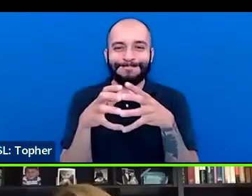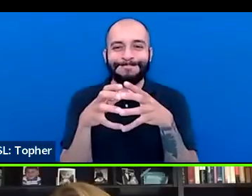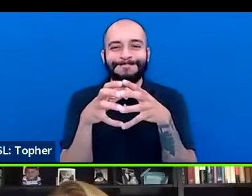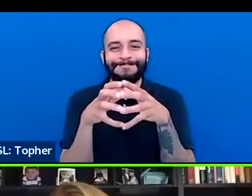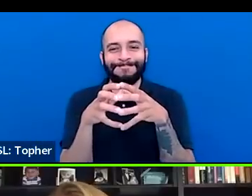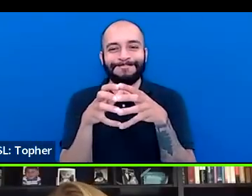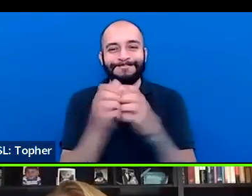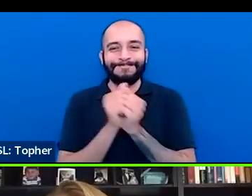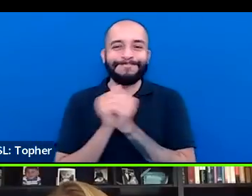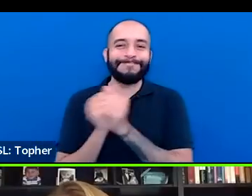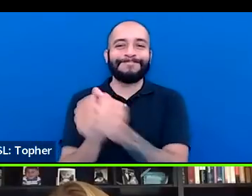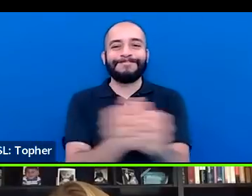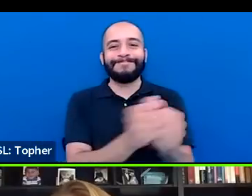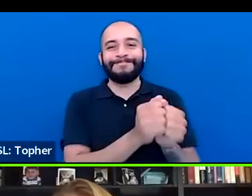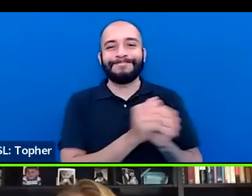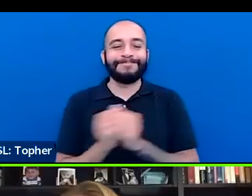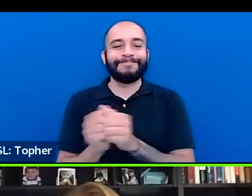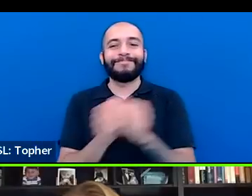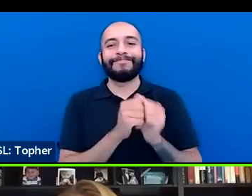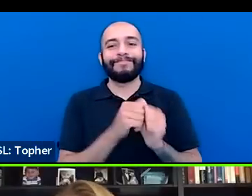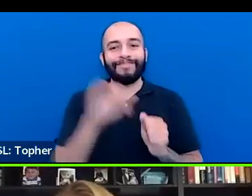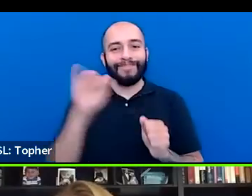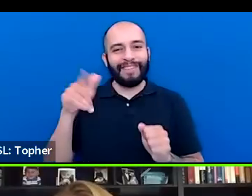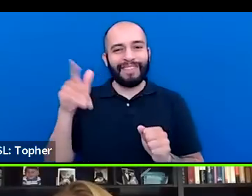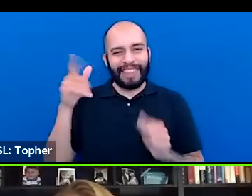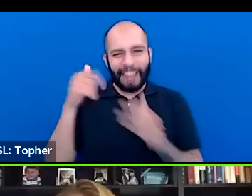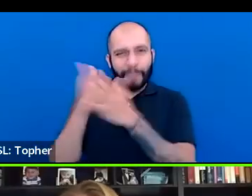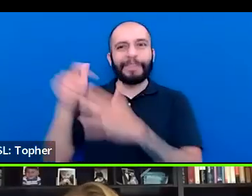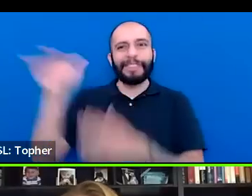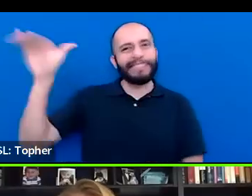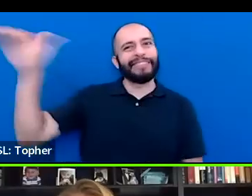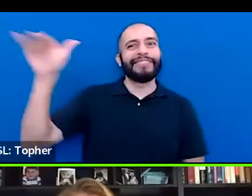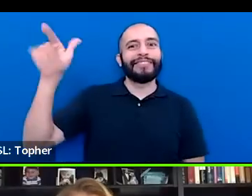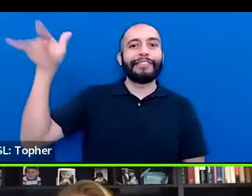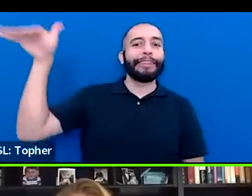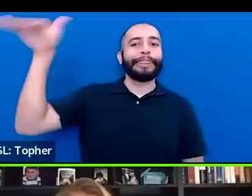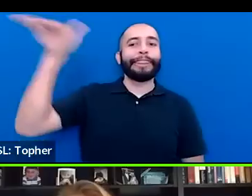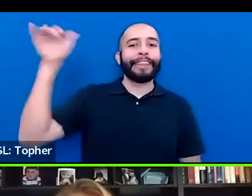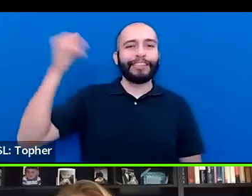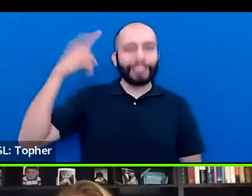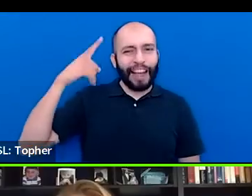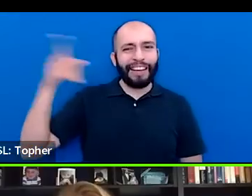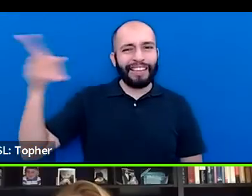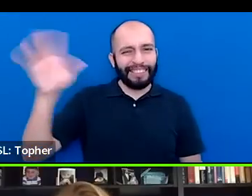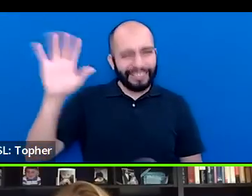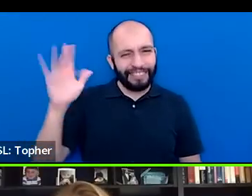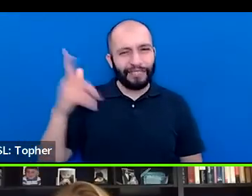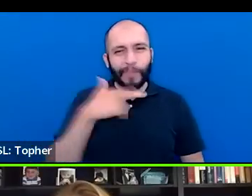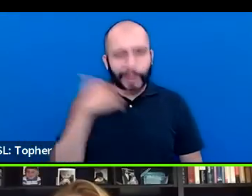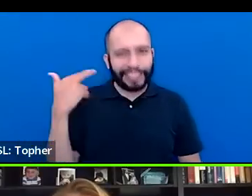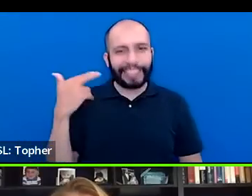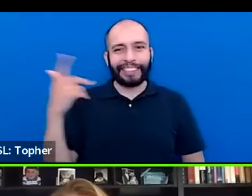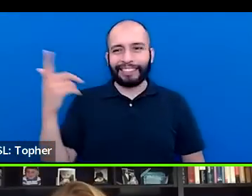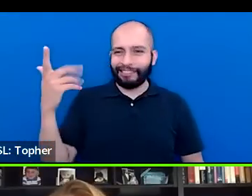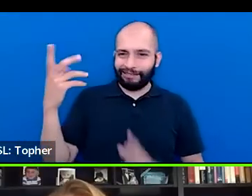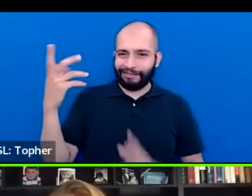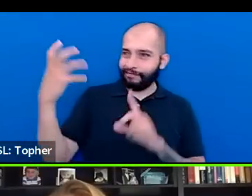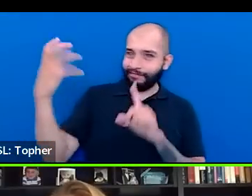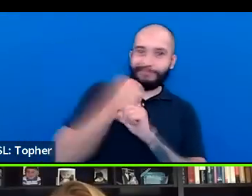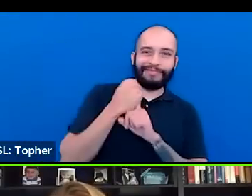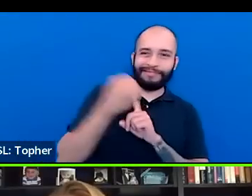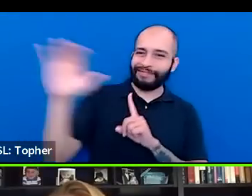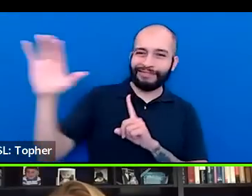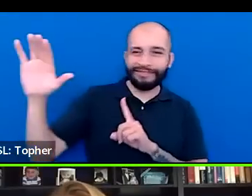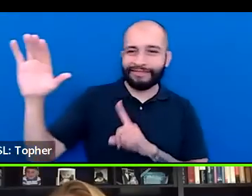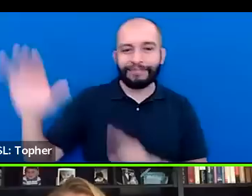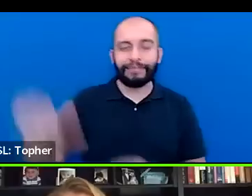great risk by taking us on, and then understanding that actually there never really is labor peace. You always have